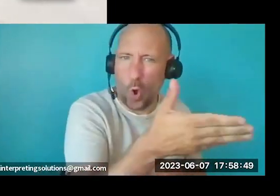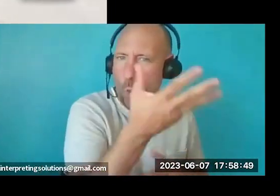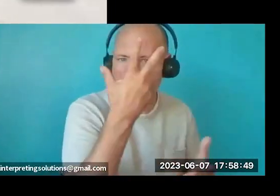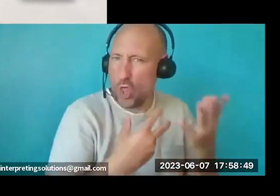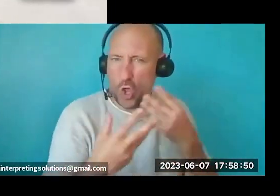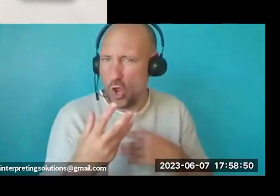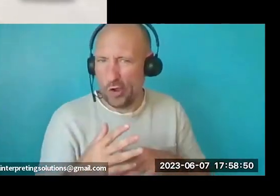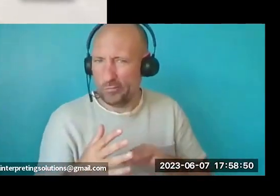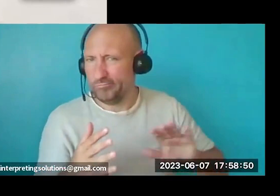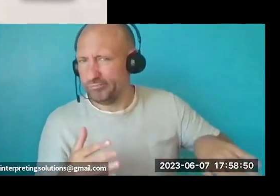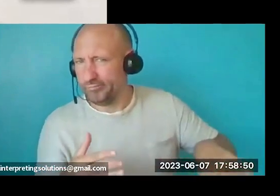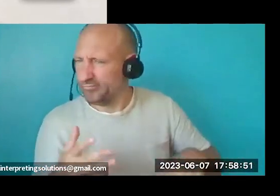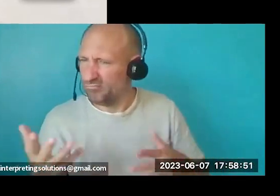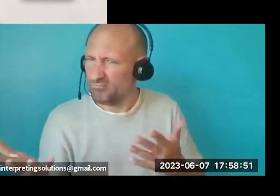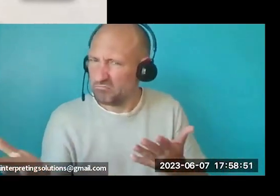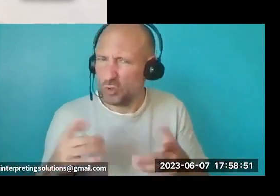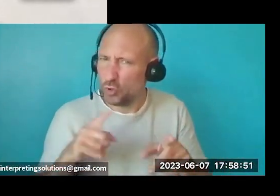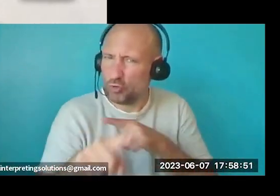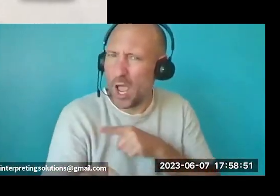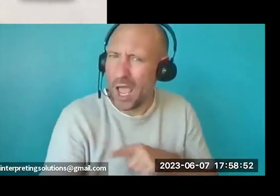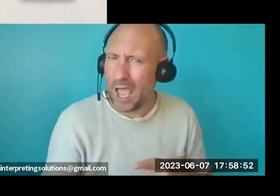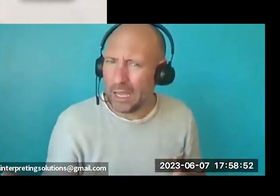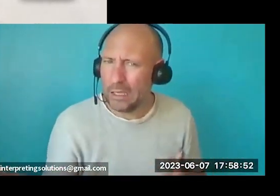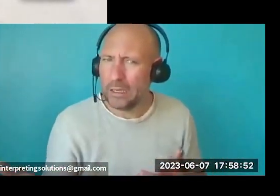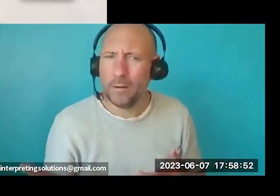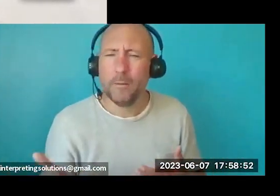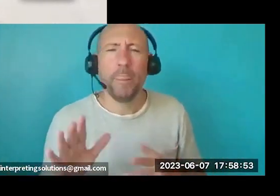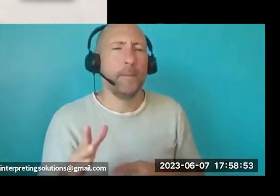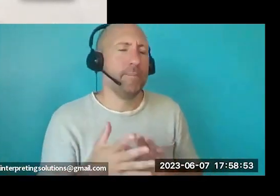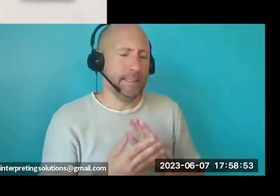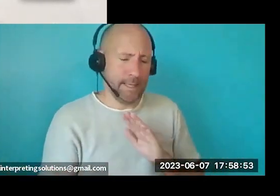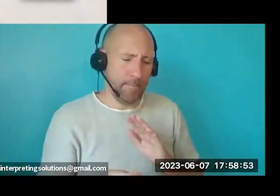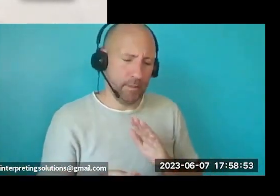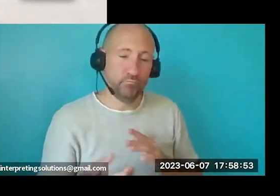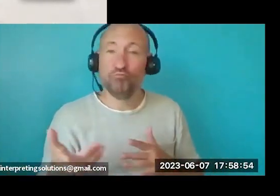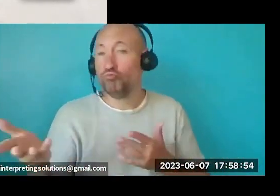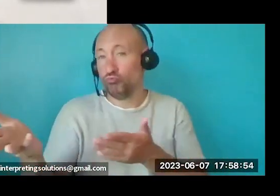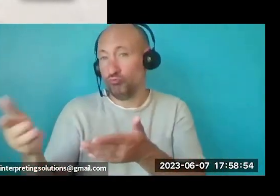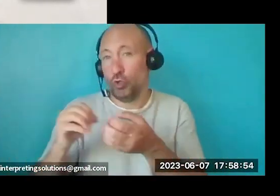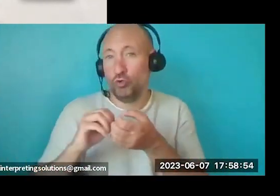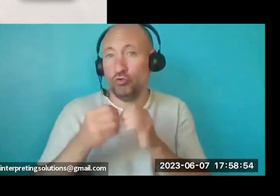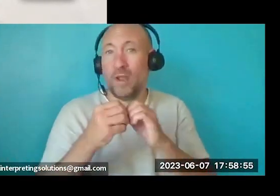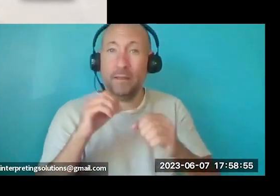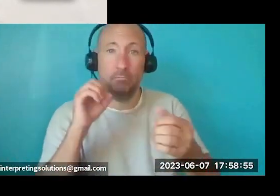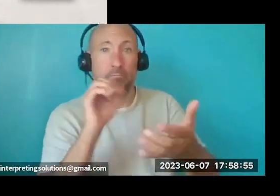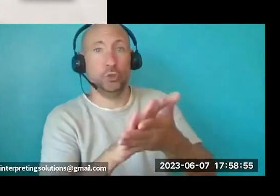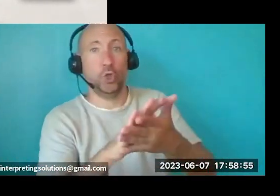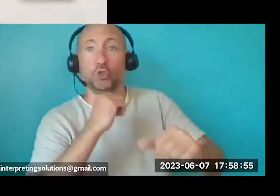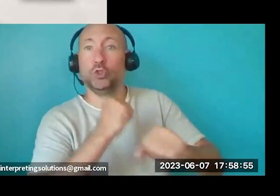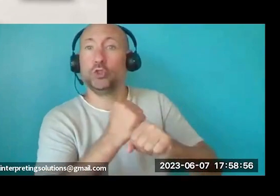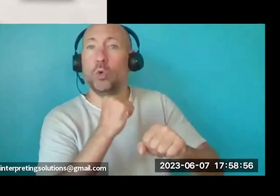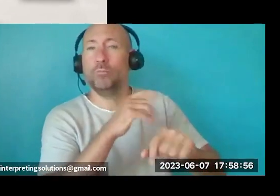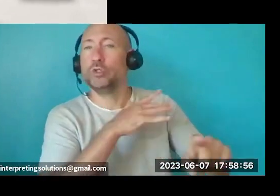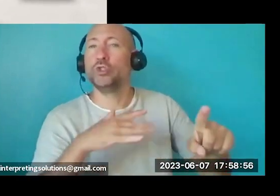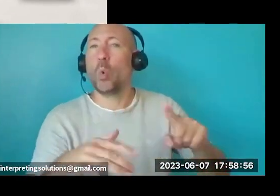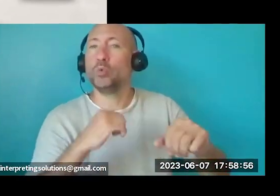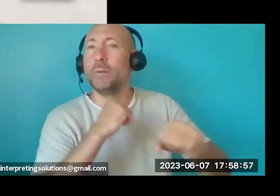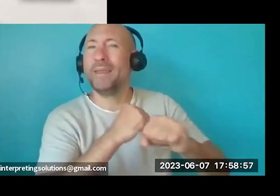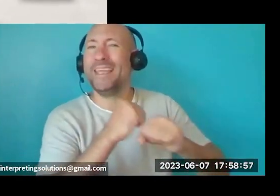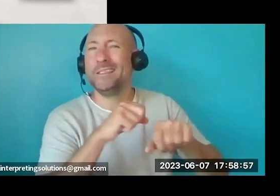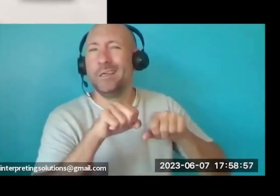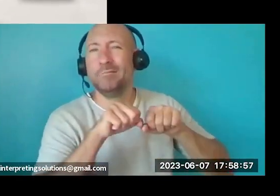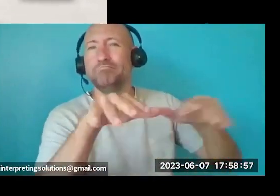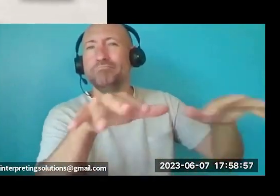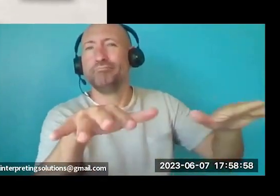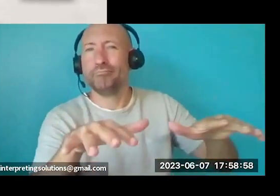try. For example, a small example, if you are creating something on social media, thinking about providing